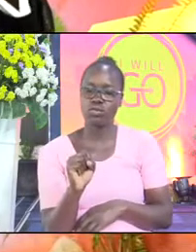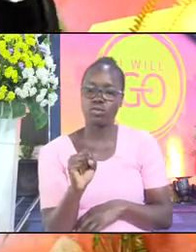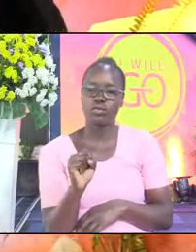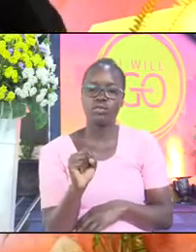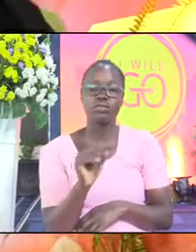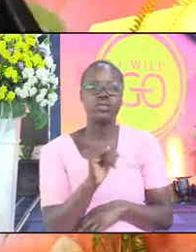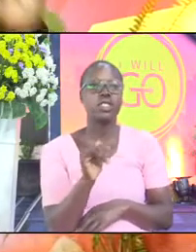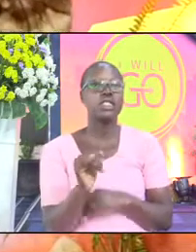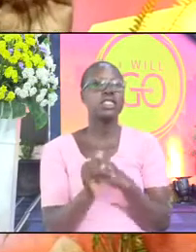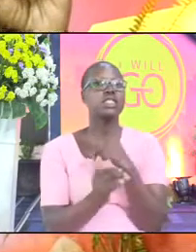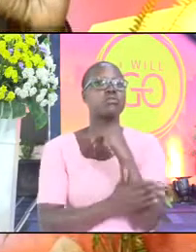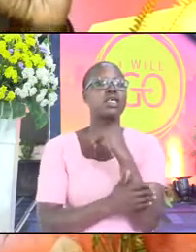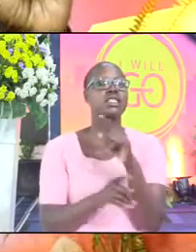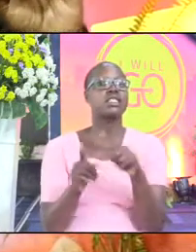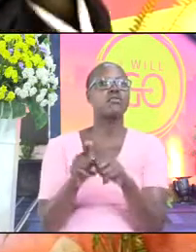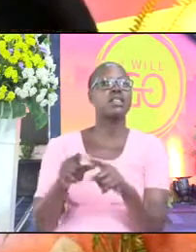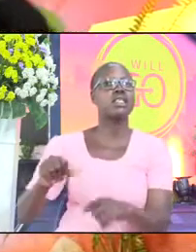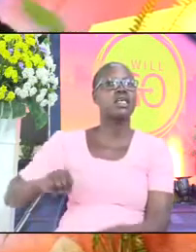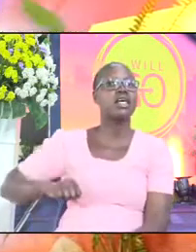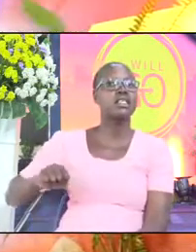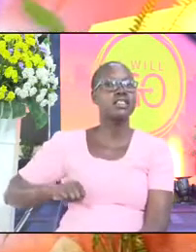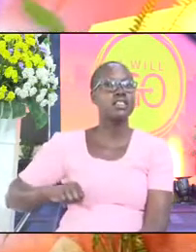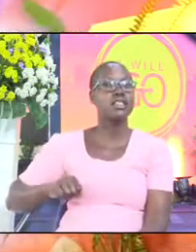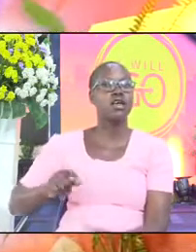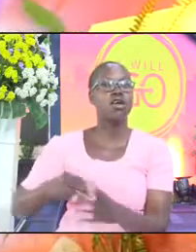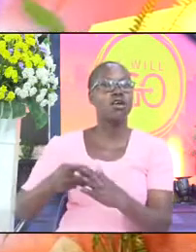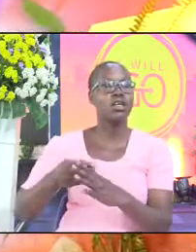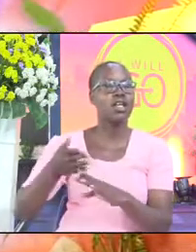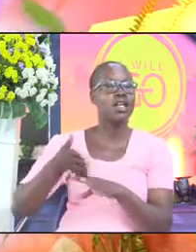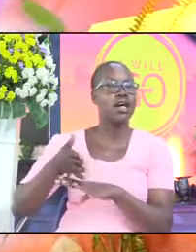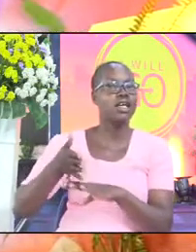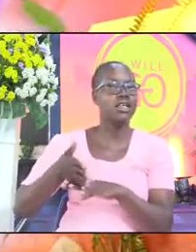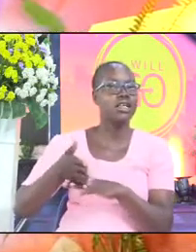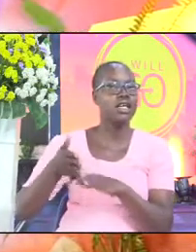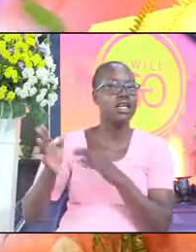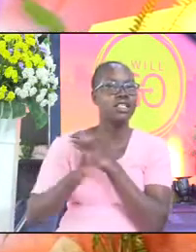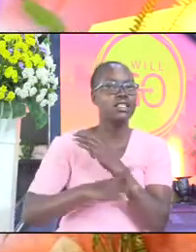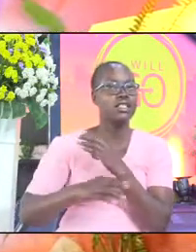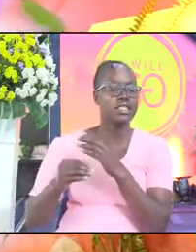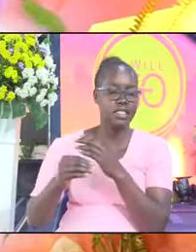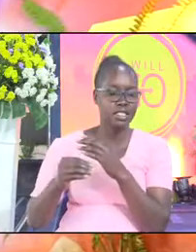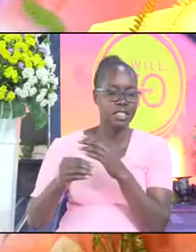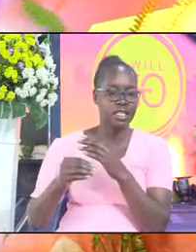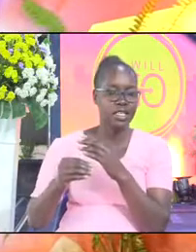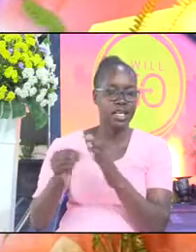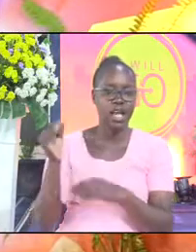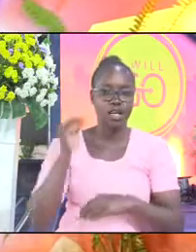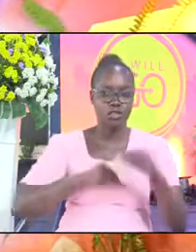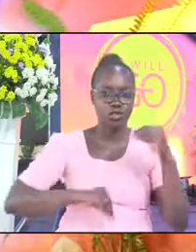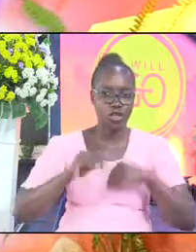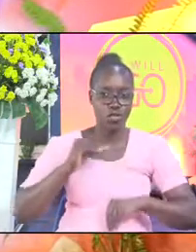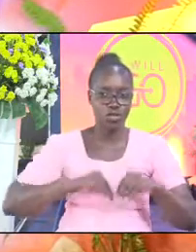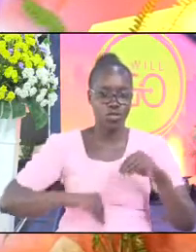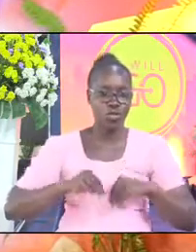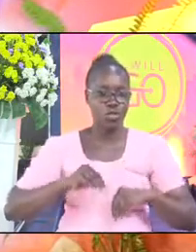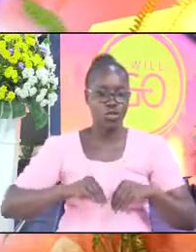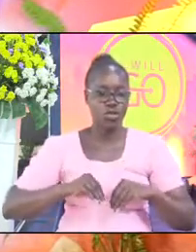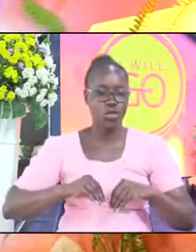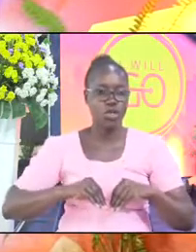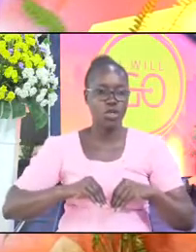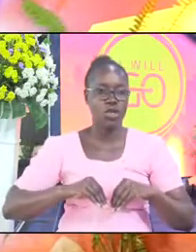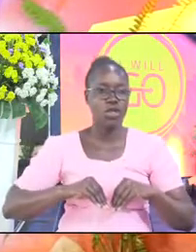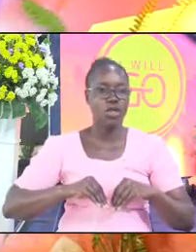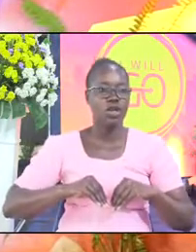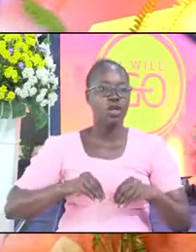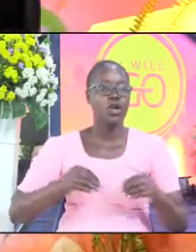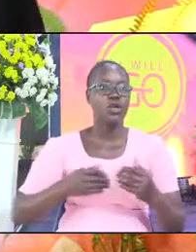It's just as bad as adultery, or lying, and stealing, and corruption. You can't